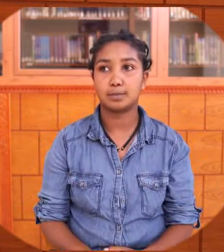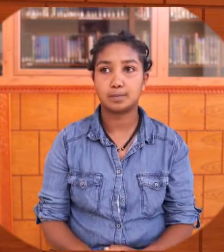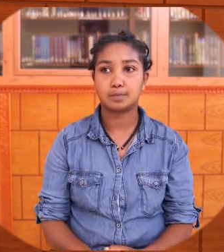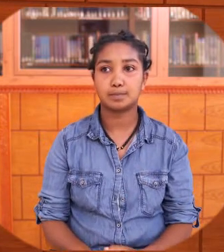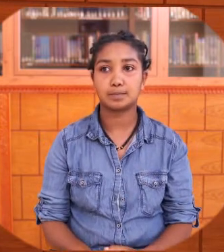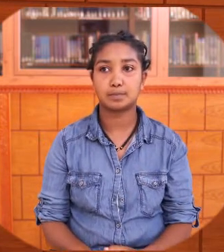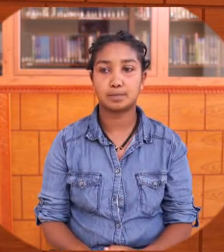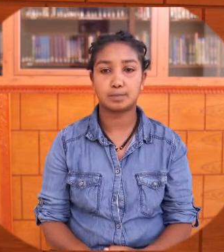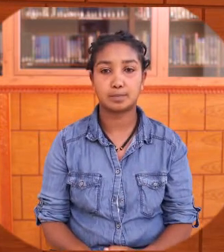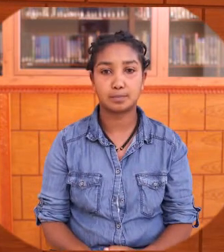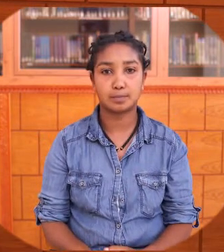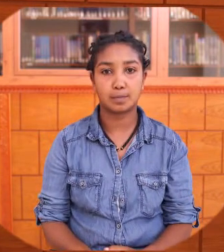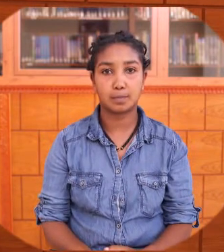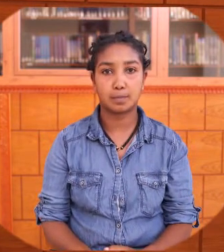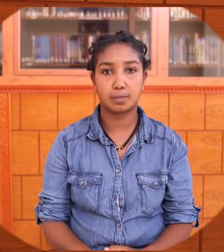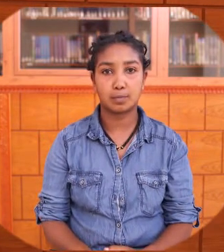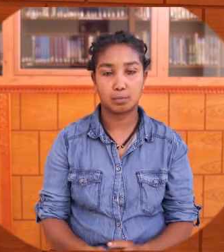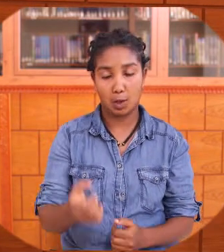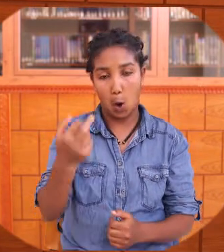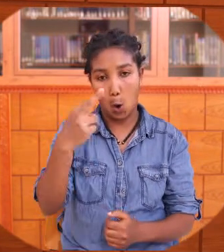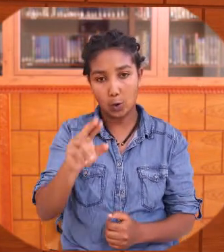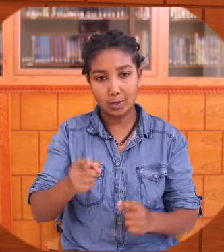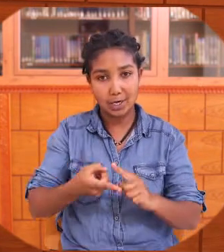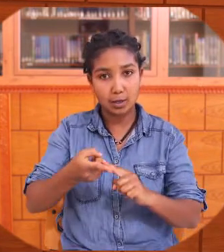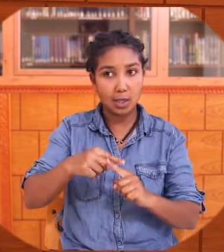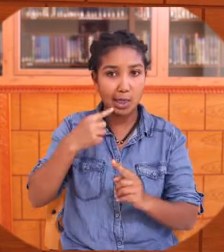Ruminant animals.